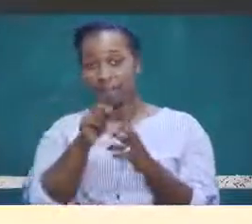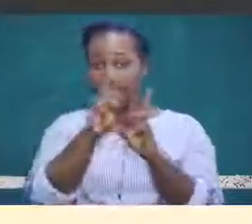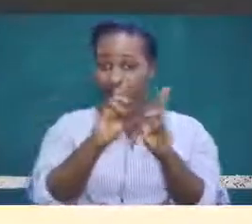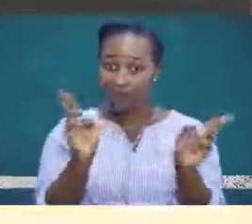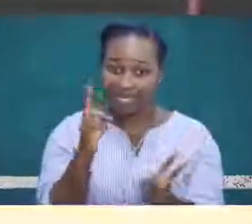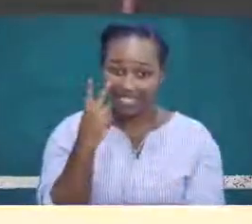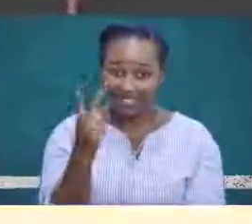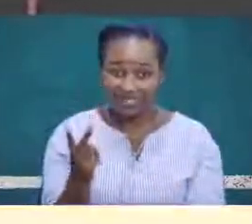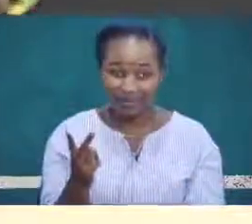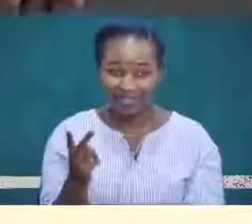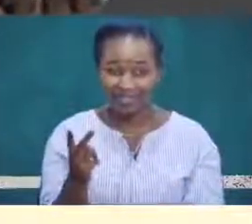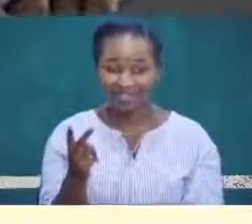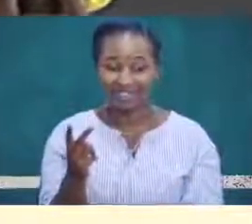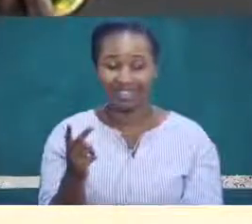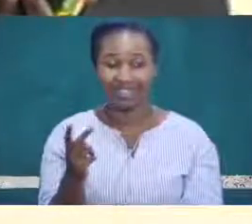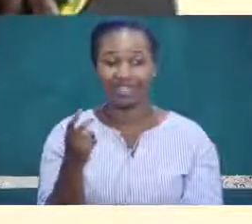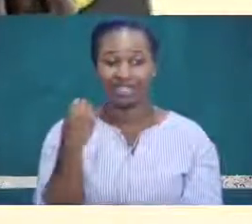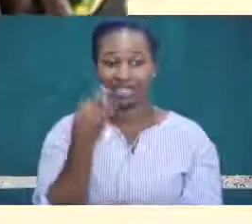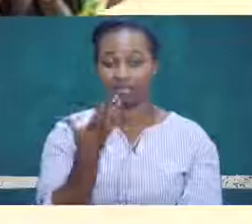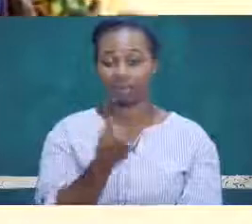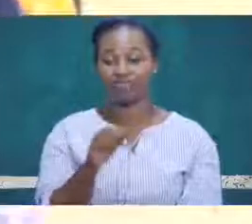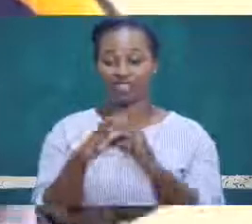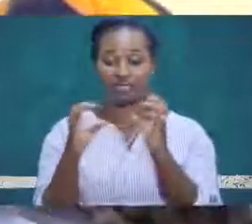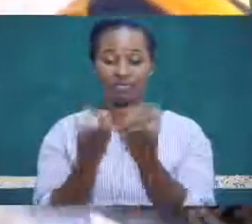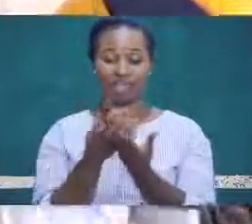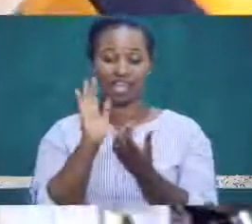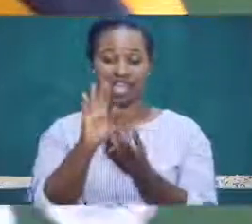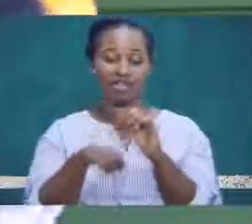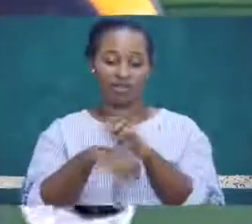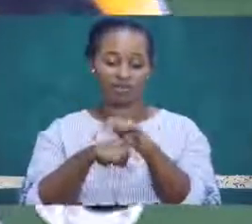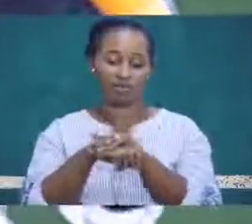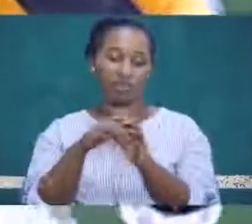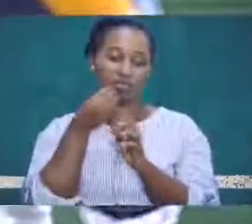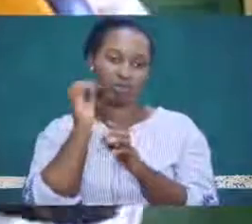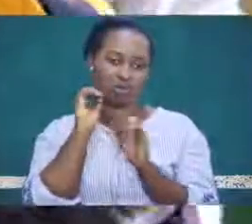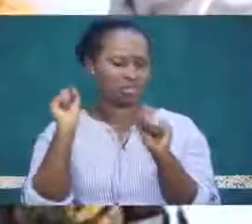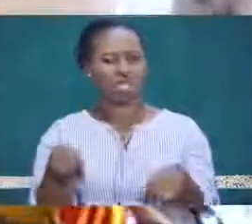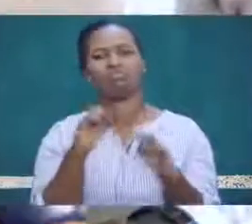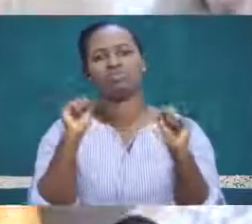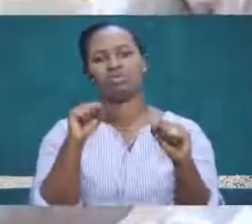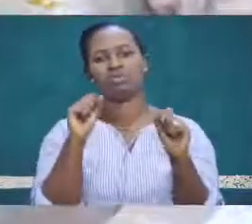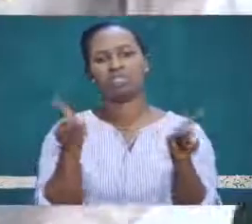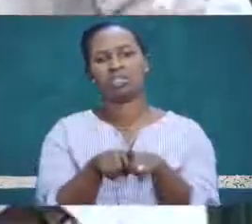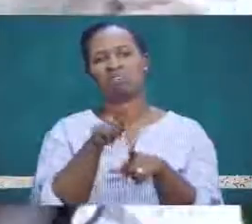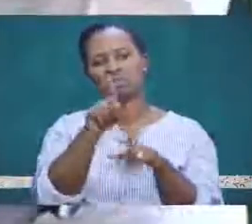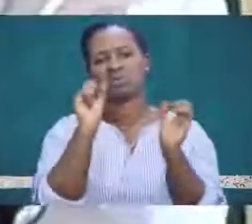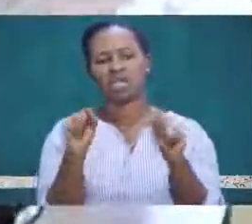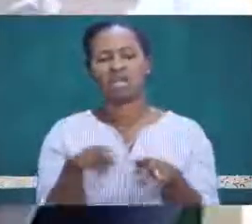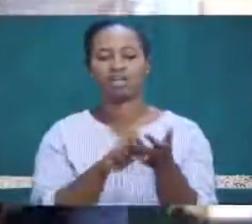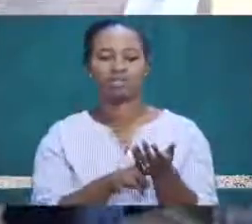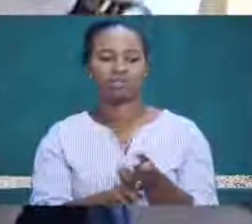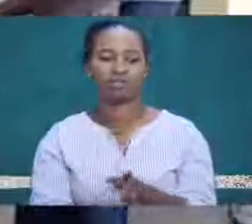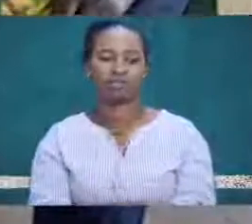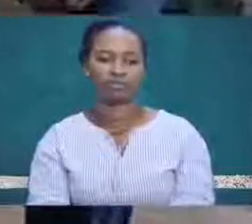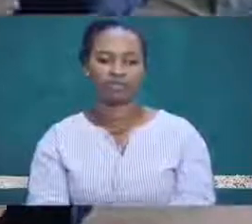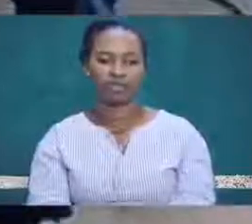that? If you have your ball at home, you can also demonstrate this. So I'm going to put